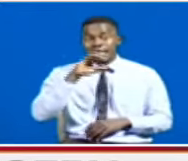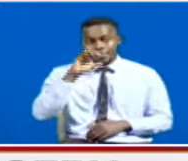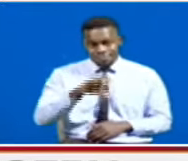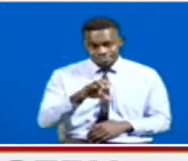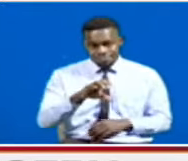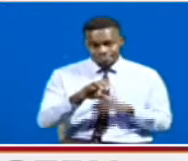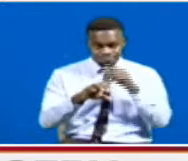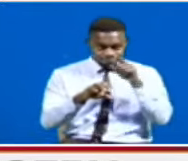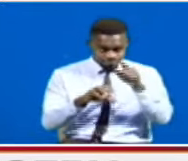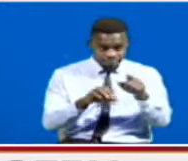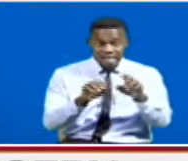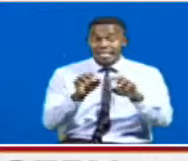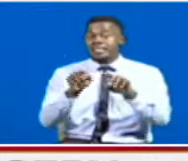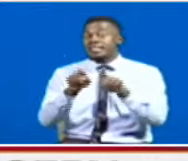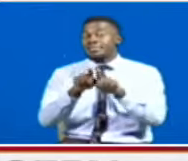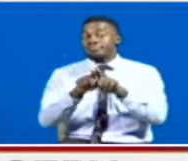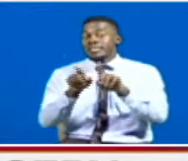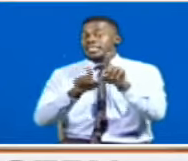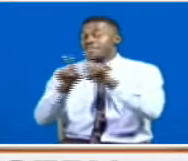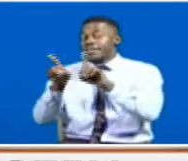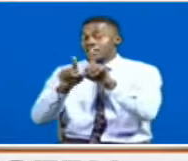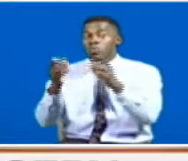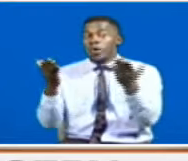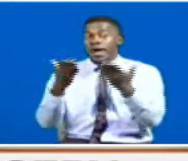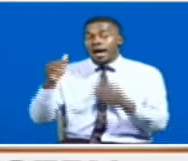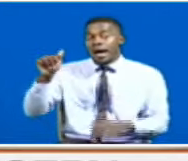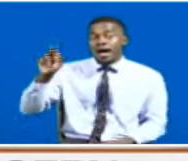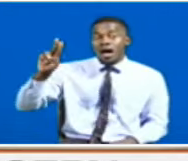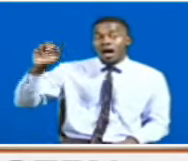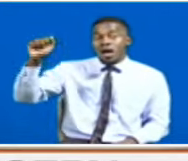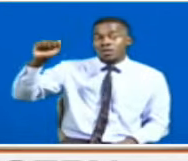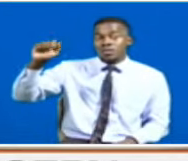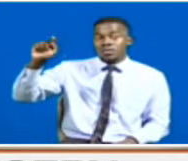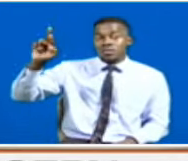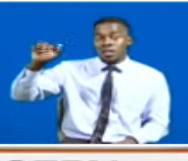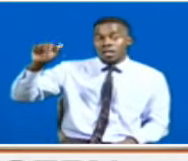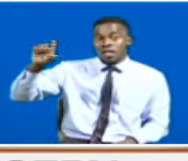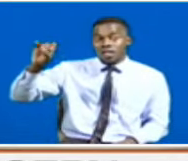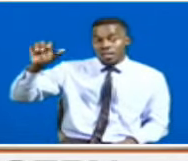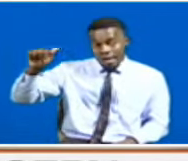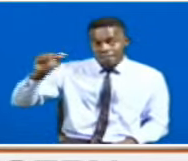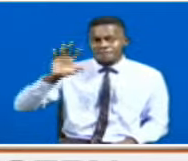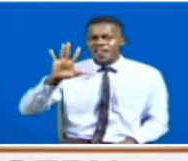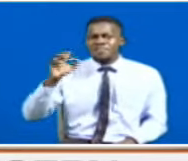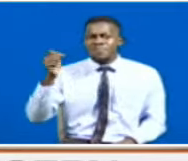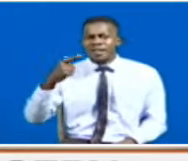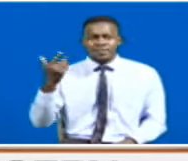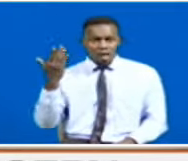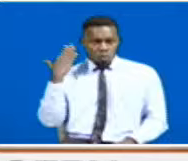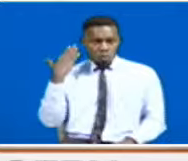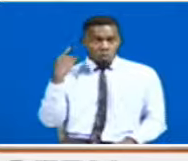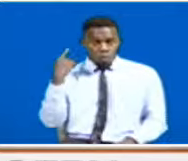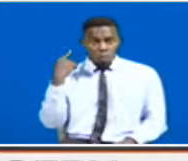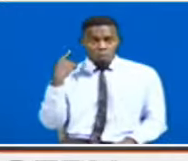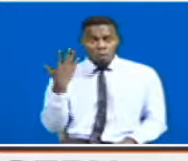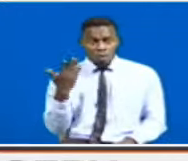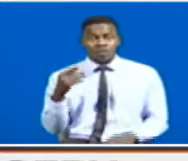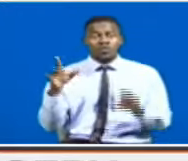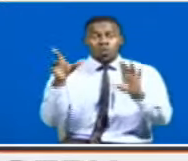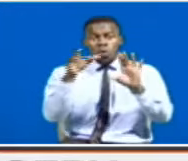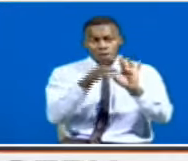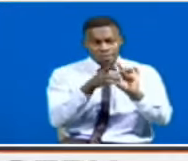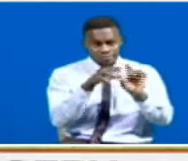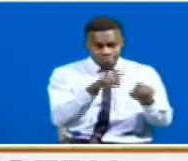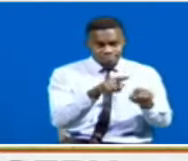Kipchumba had traveled to Australia barely 5 months ago and had joined DNA Kingston University in Perth, where he